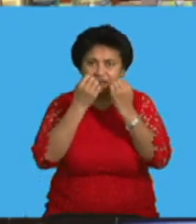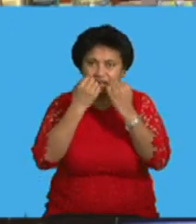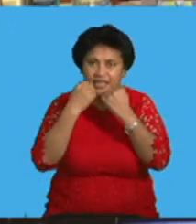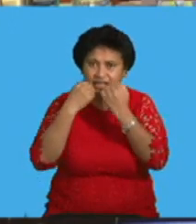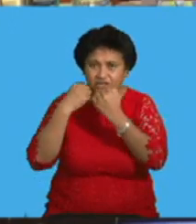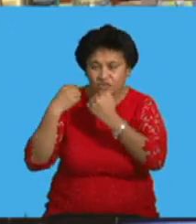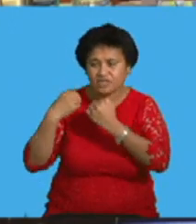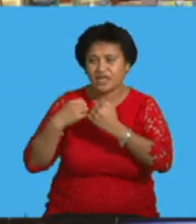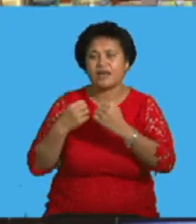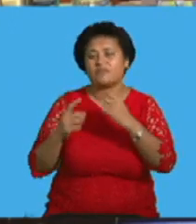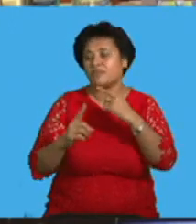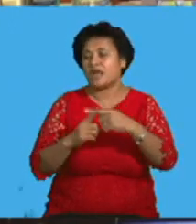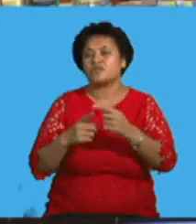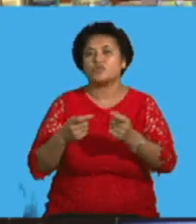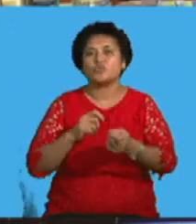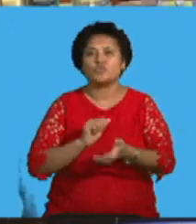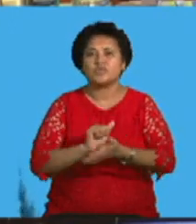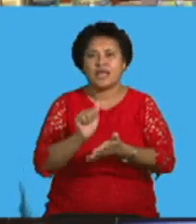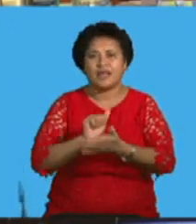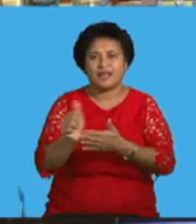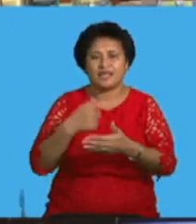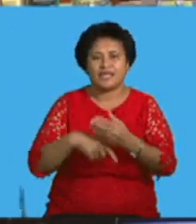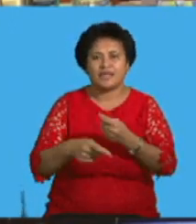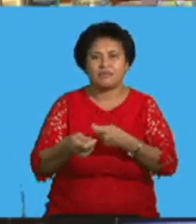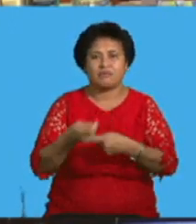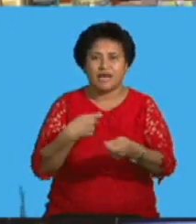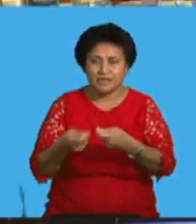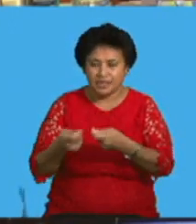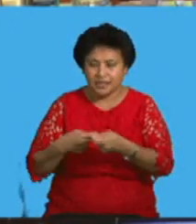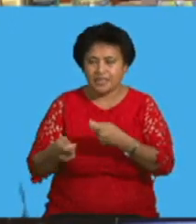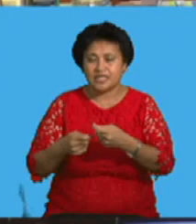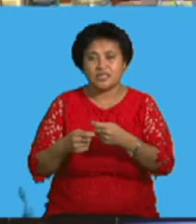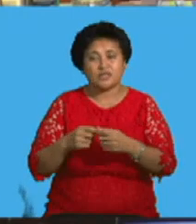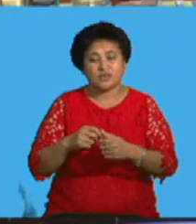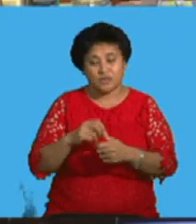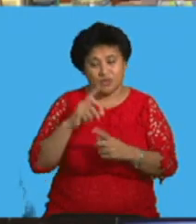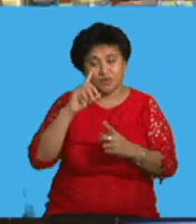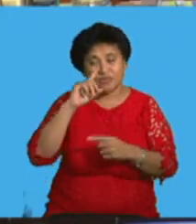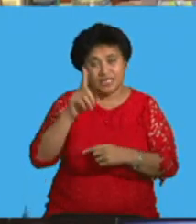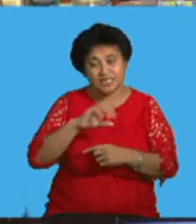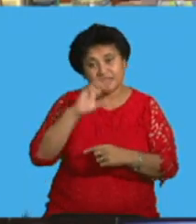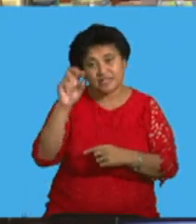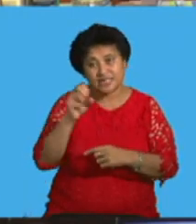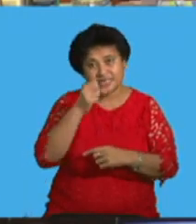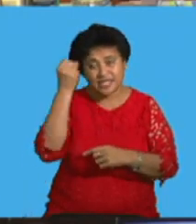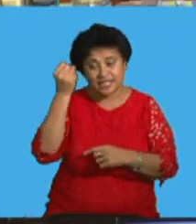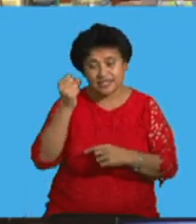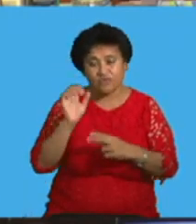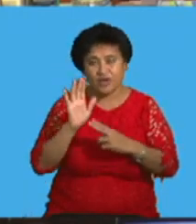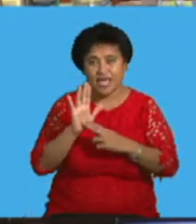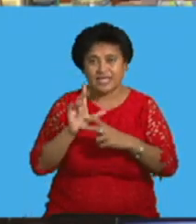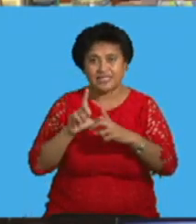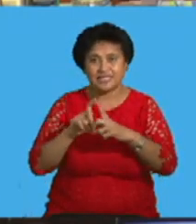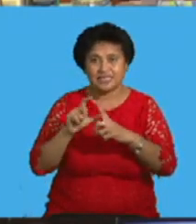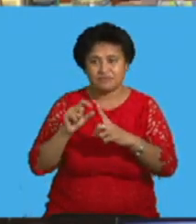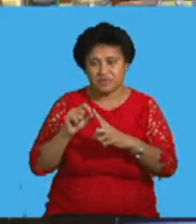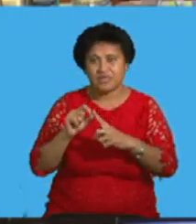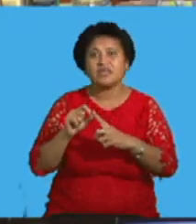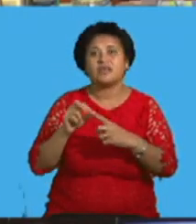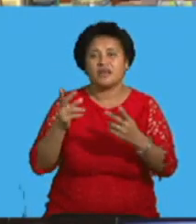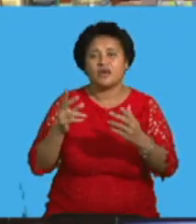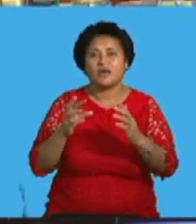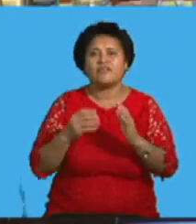vendors. The success of NDP model has gained recognition through the Reserve Bank of